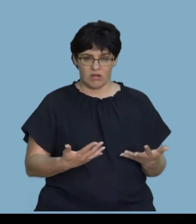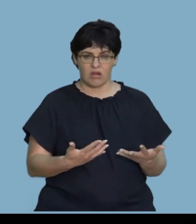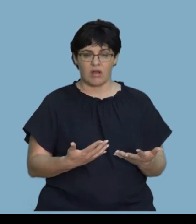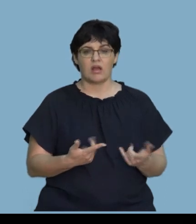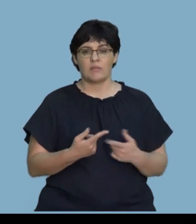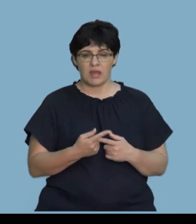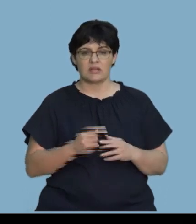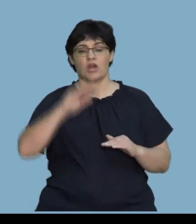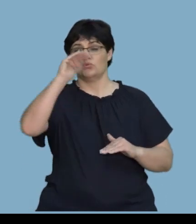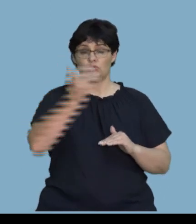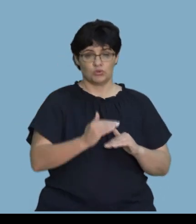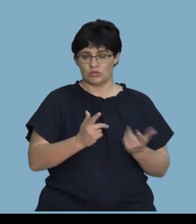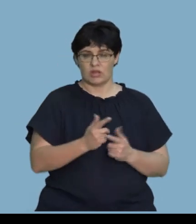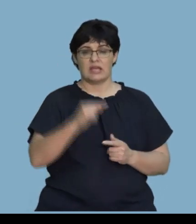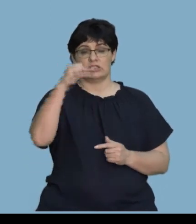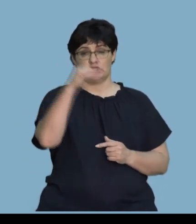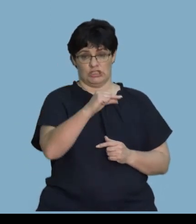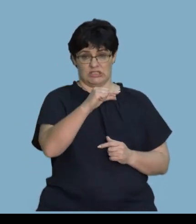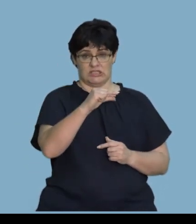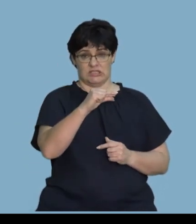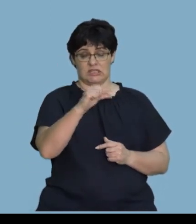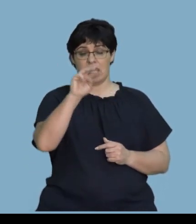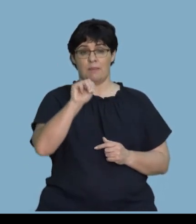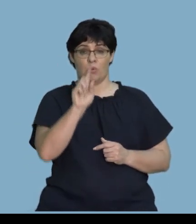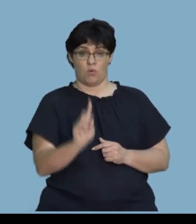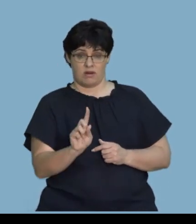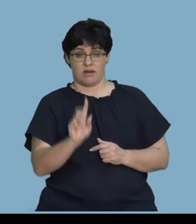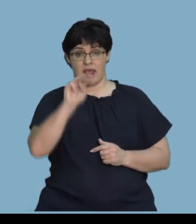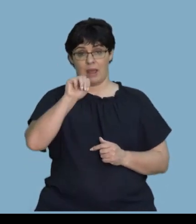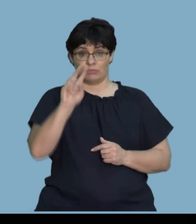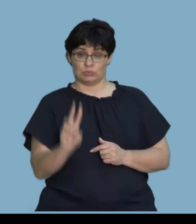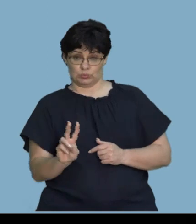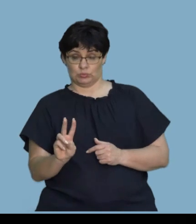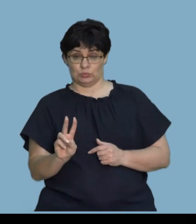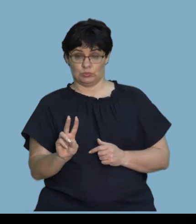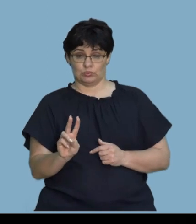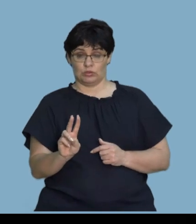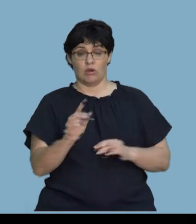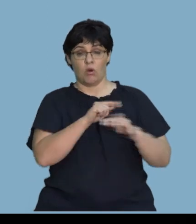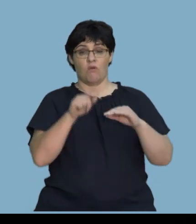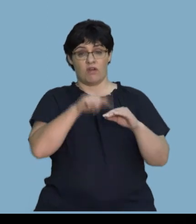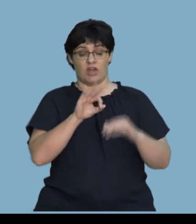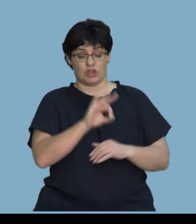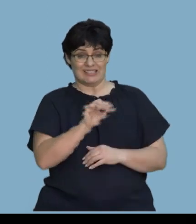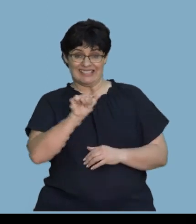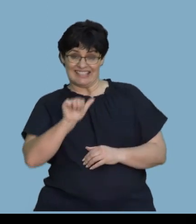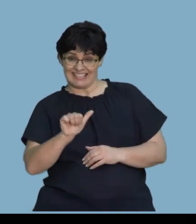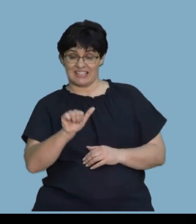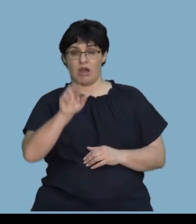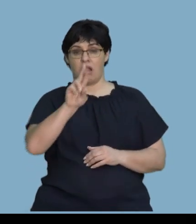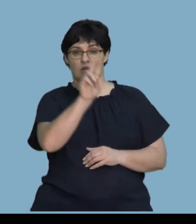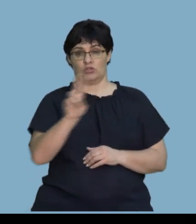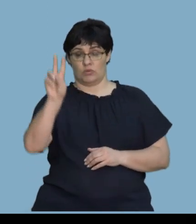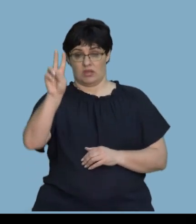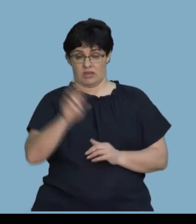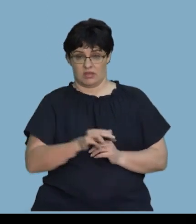obviously reduces to G M1 M2 over 36 R